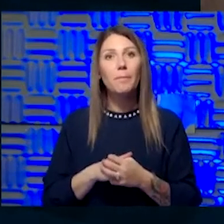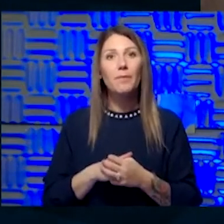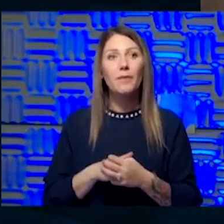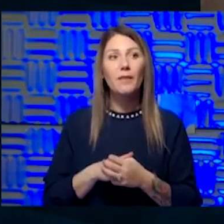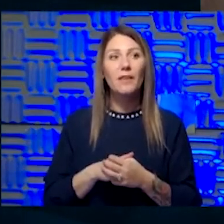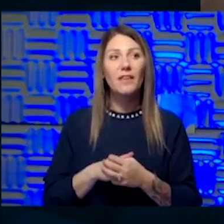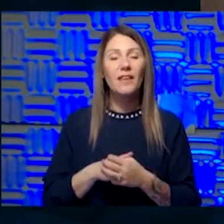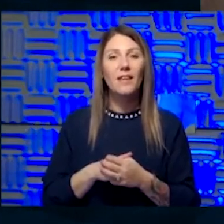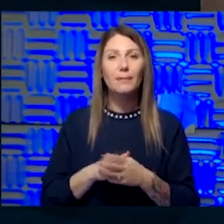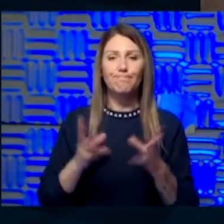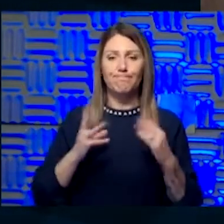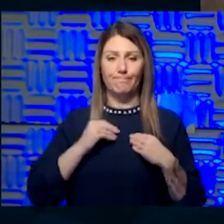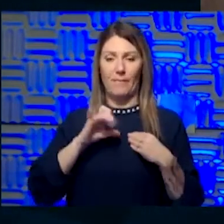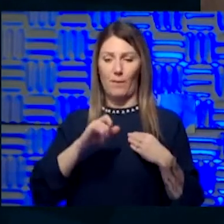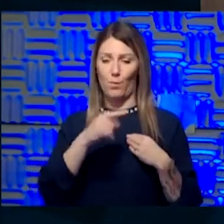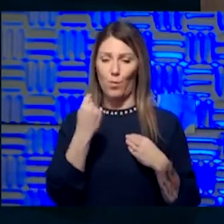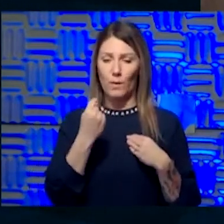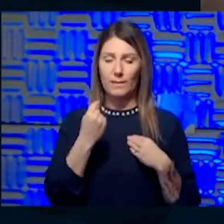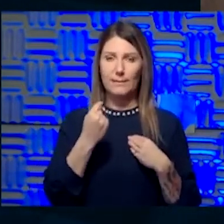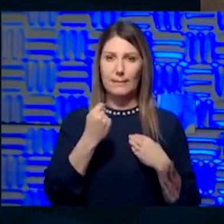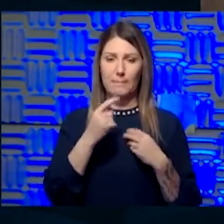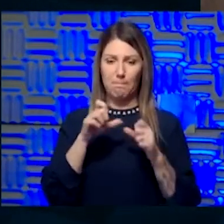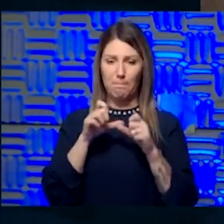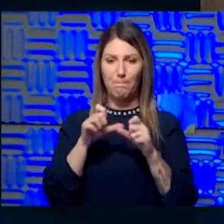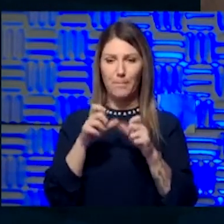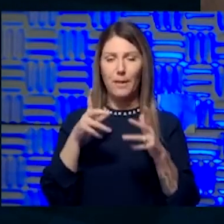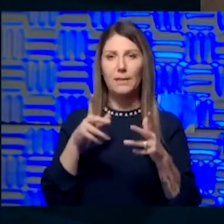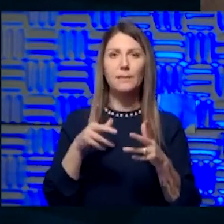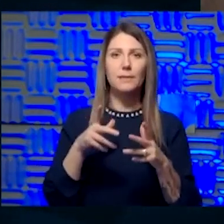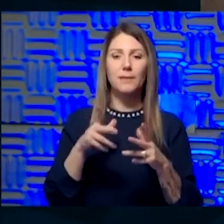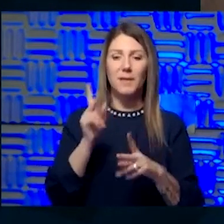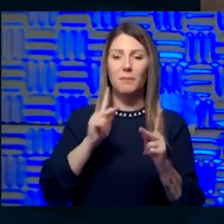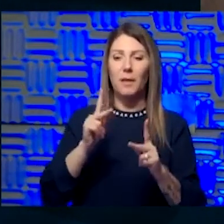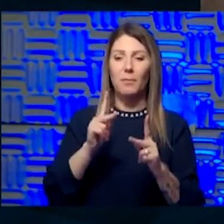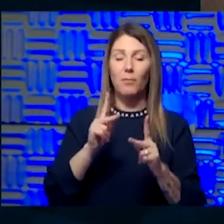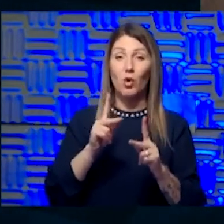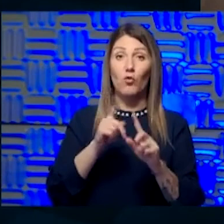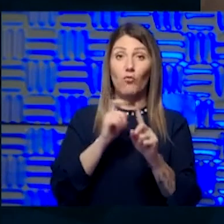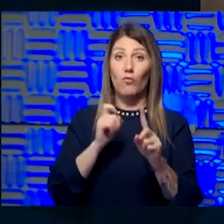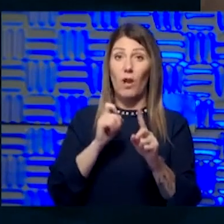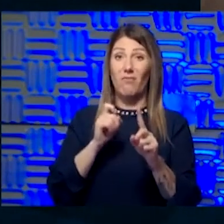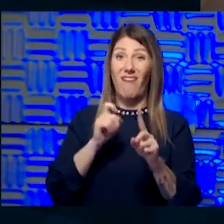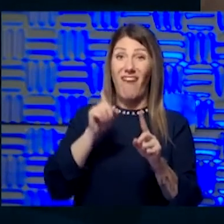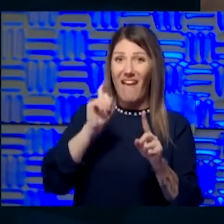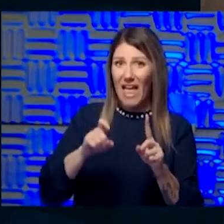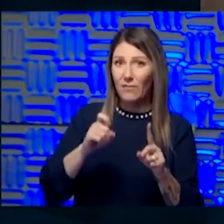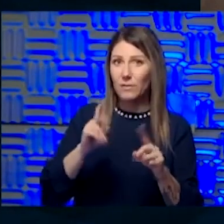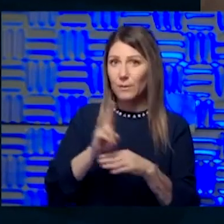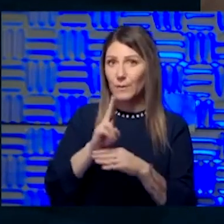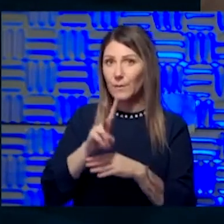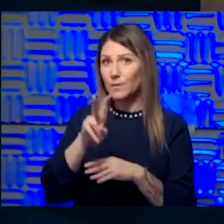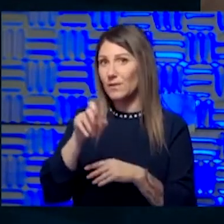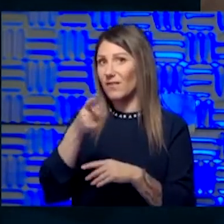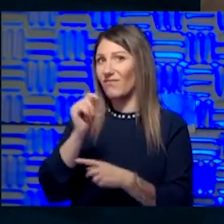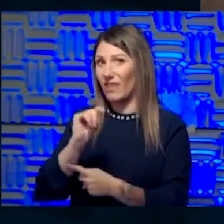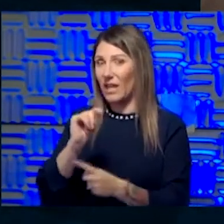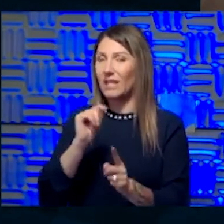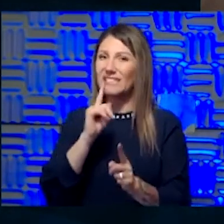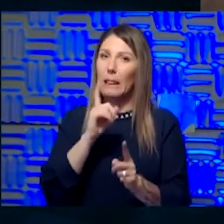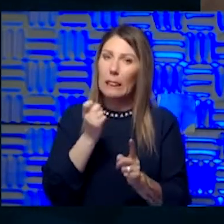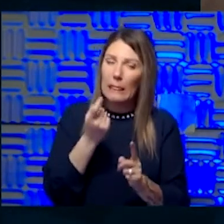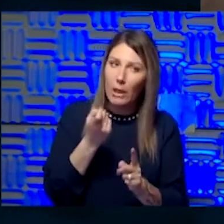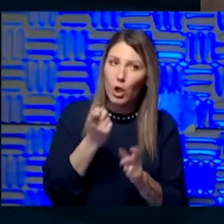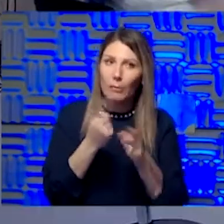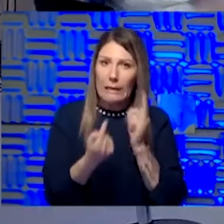take that risk and try to keep people from having to be on the ventilator. So you're right, it's a little controversial.